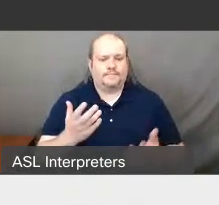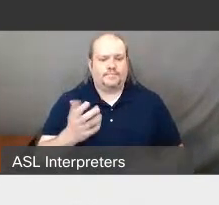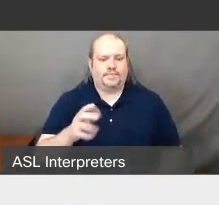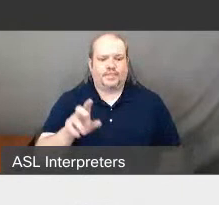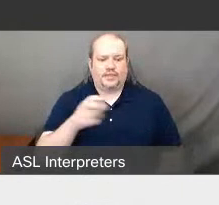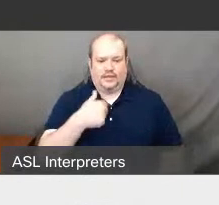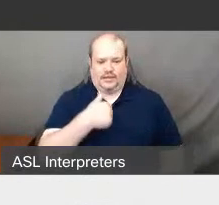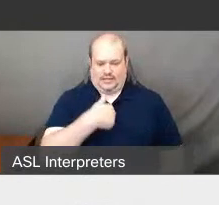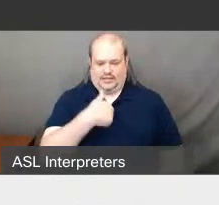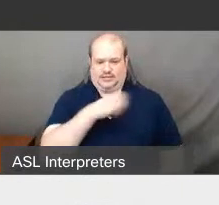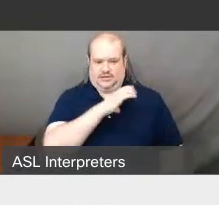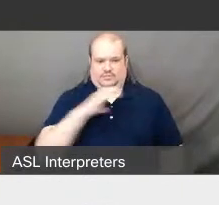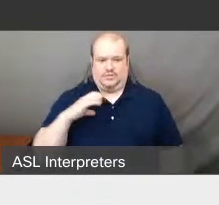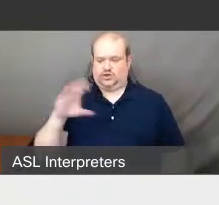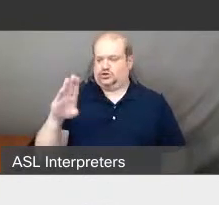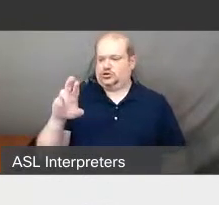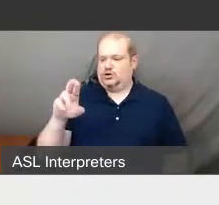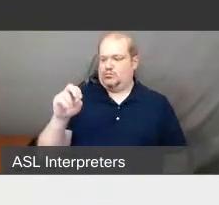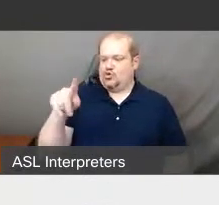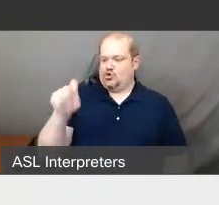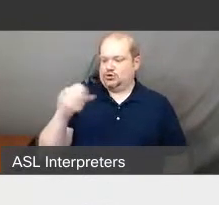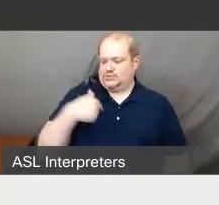This is Commissioner Brooks. Yes, I have a question